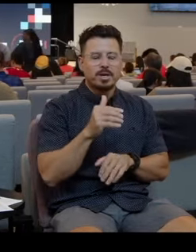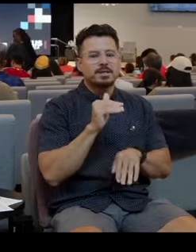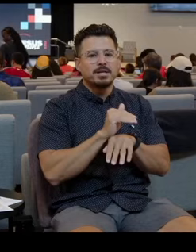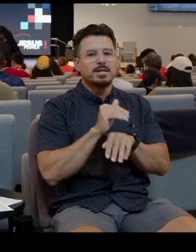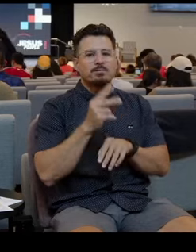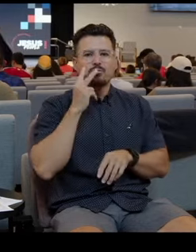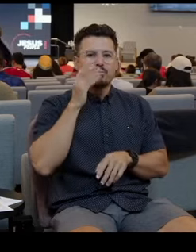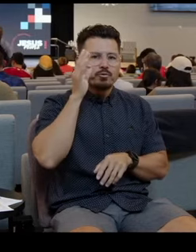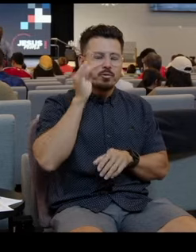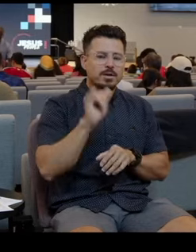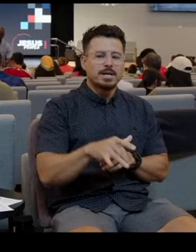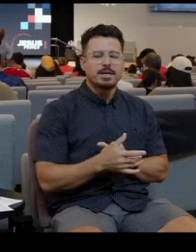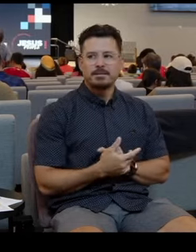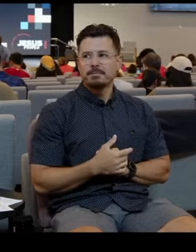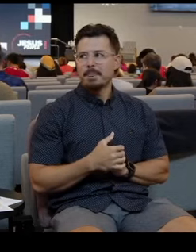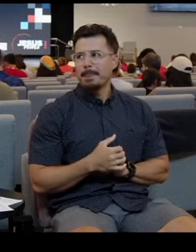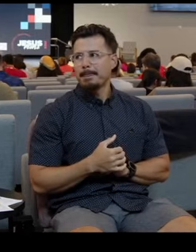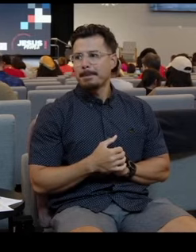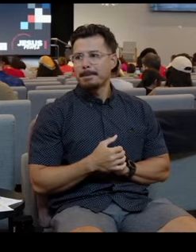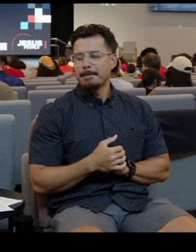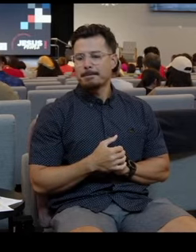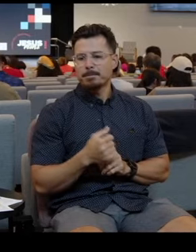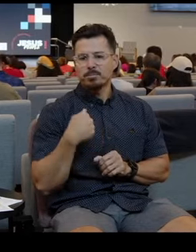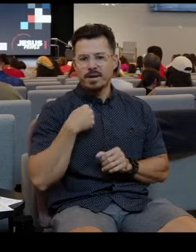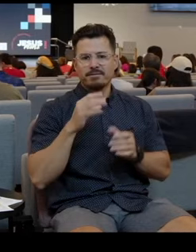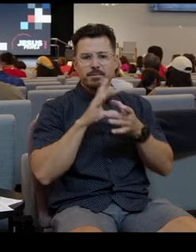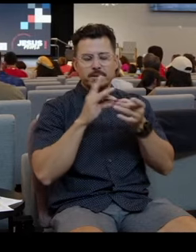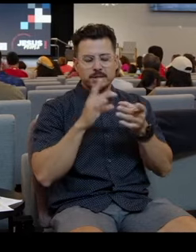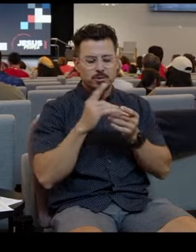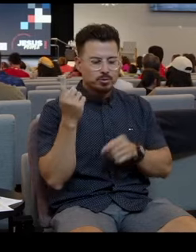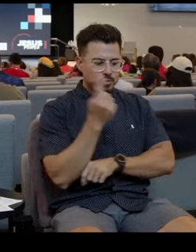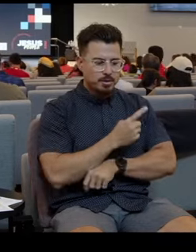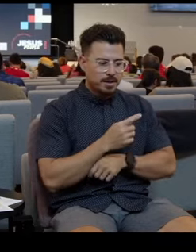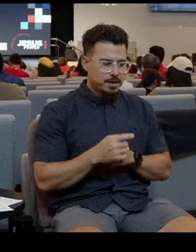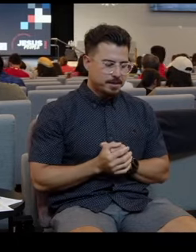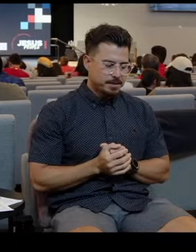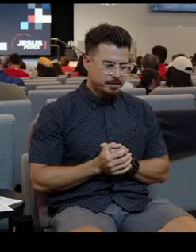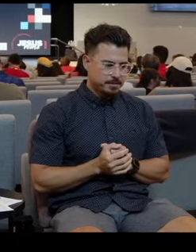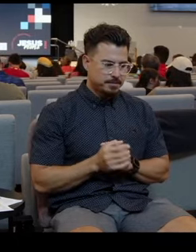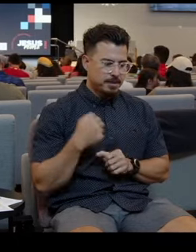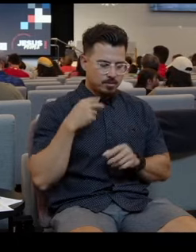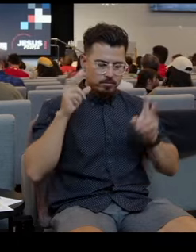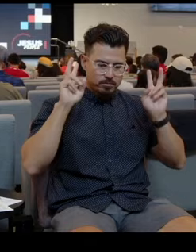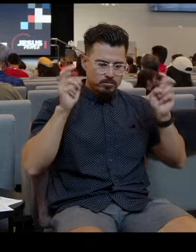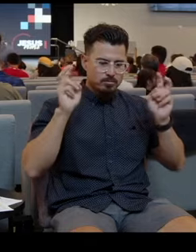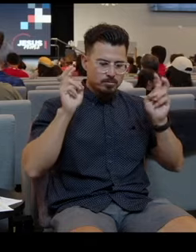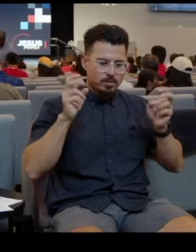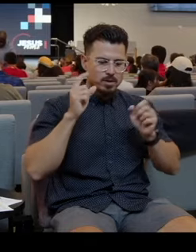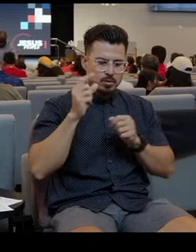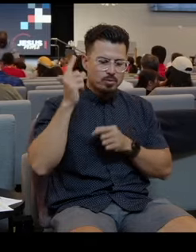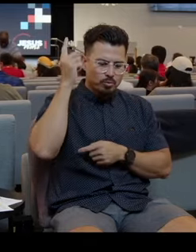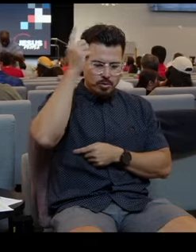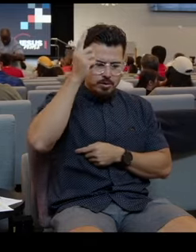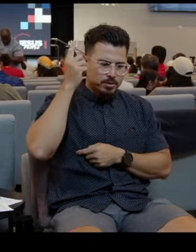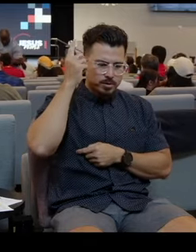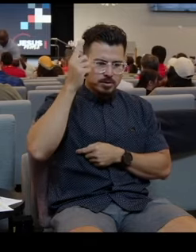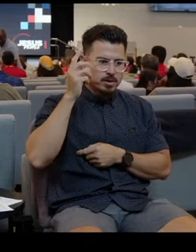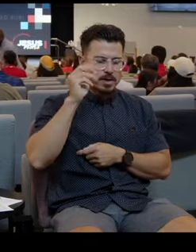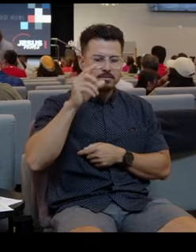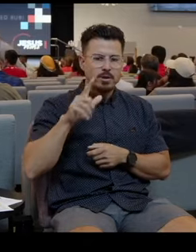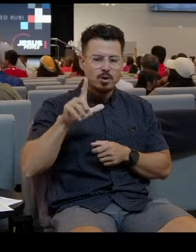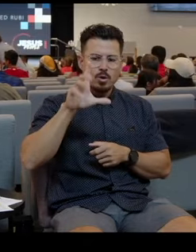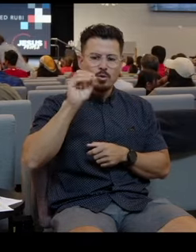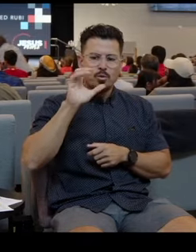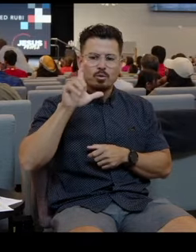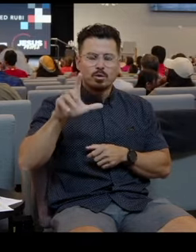forward to that as well. I have a message today that I call the wonder of a local